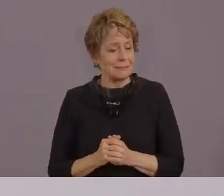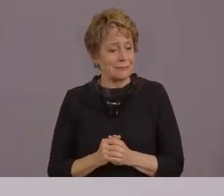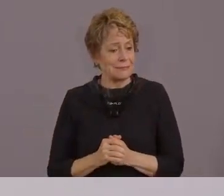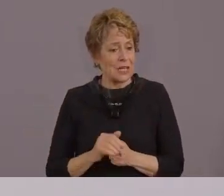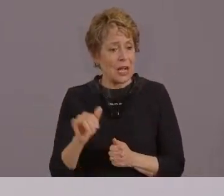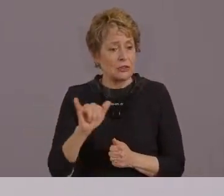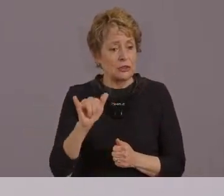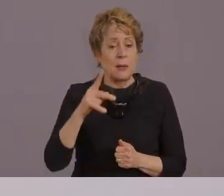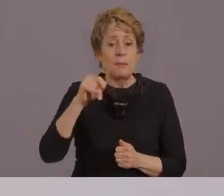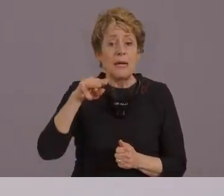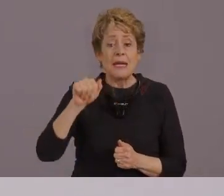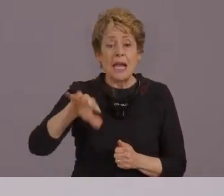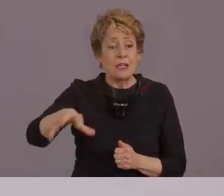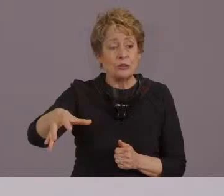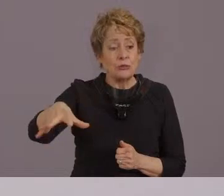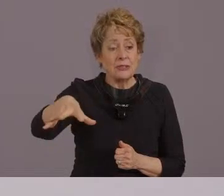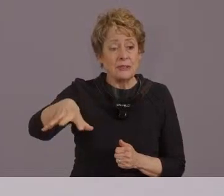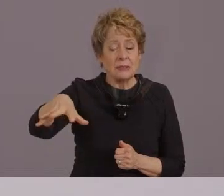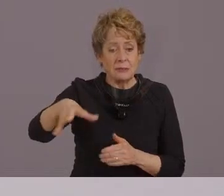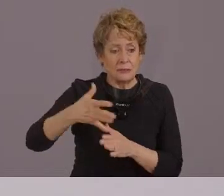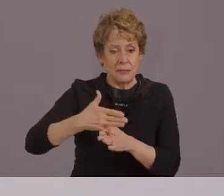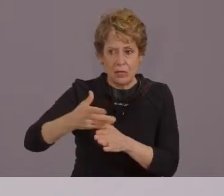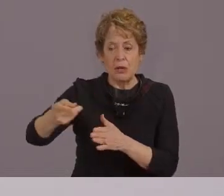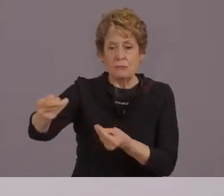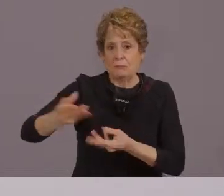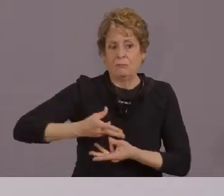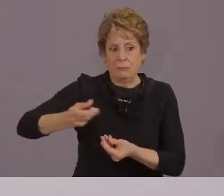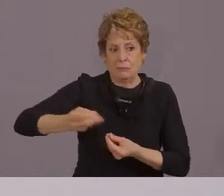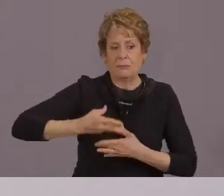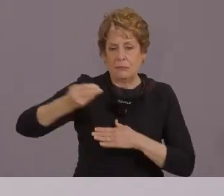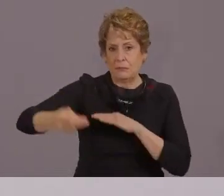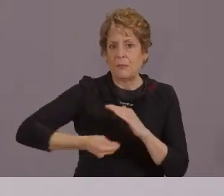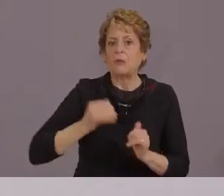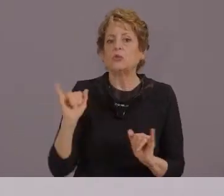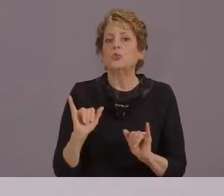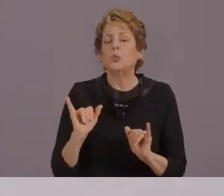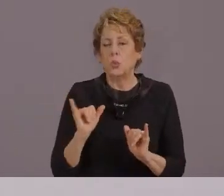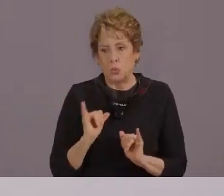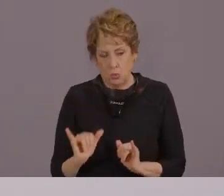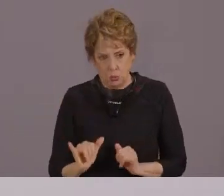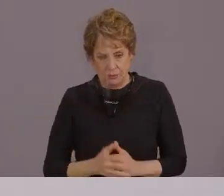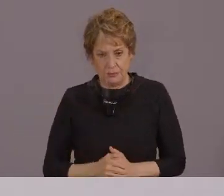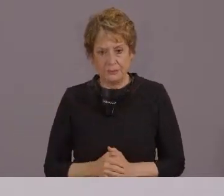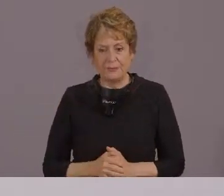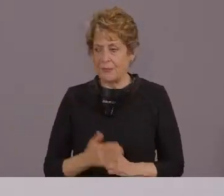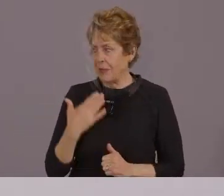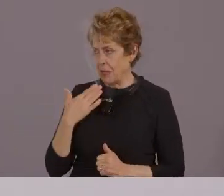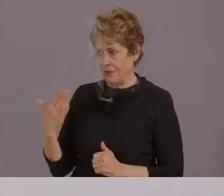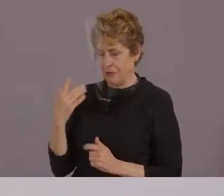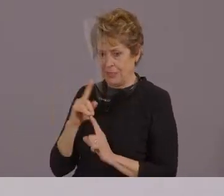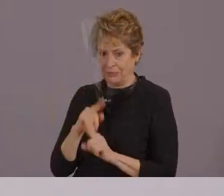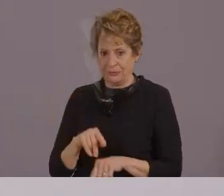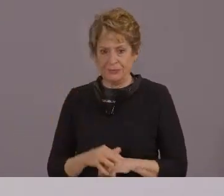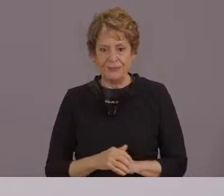helpful. Okay, perfect. Thank you very much. You're welcome. Well, Greg. Hi, Nicole.